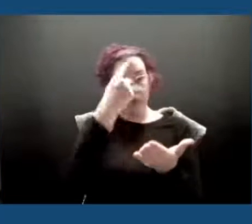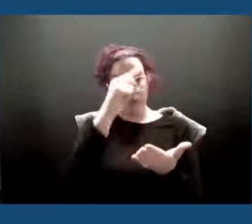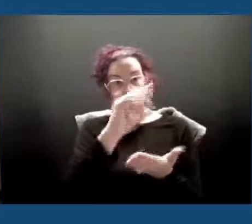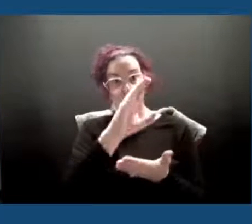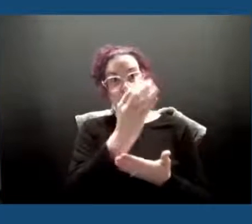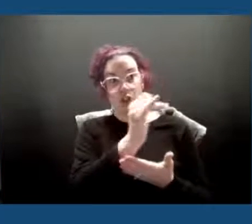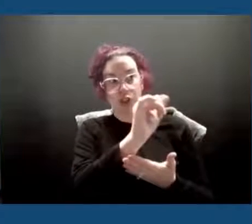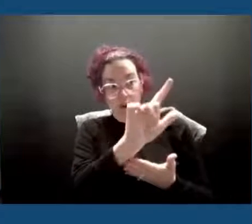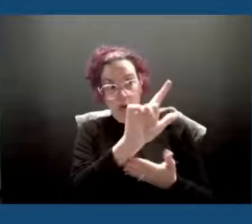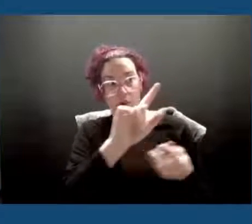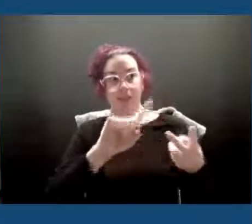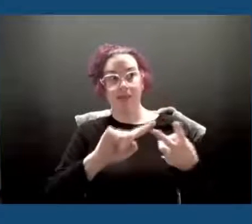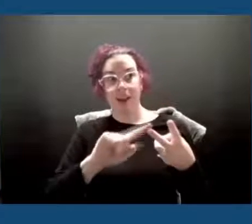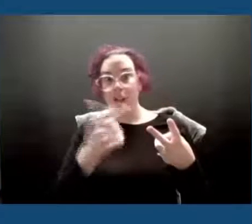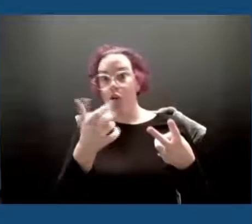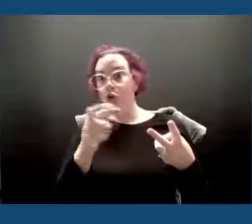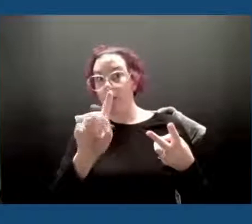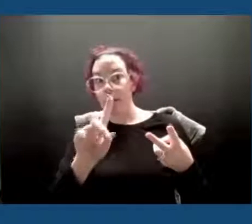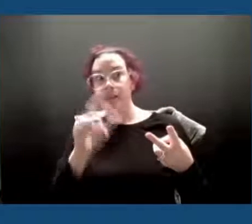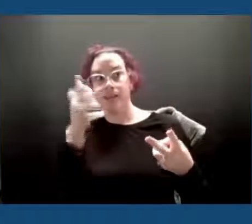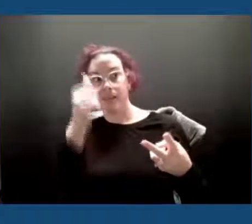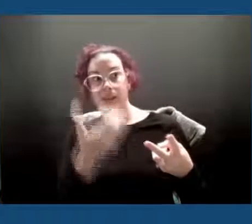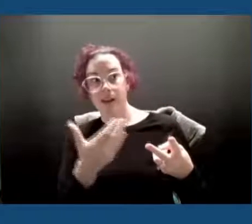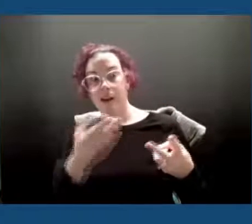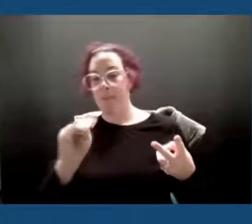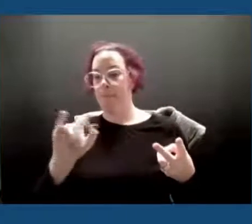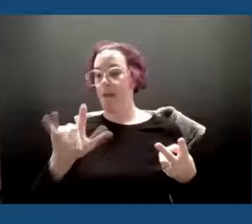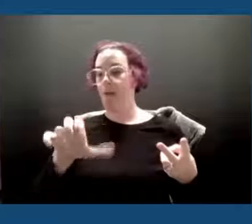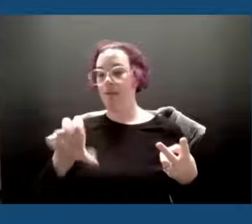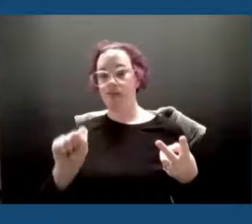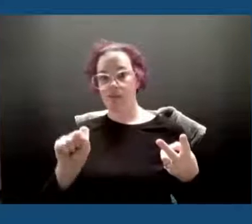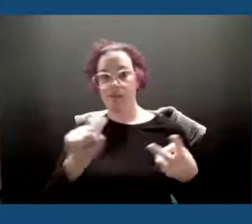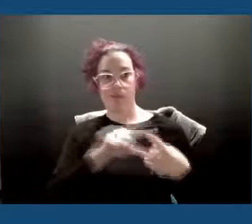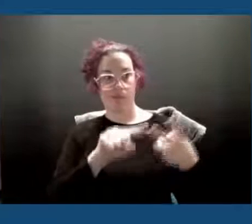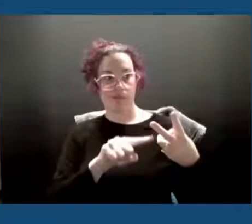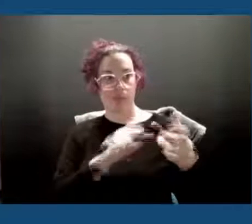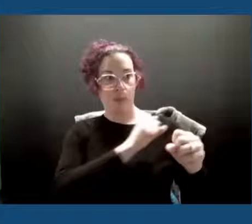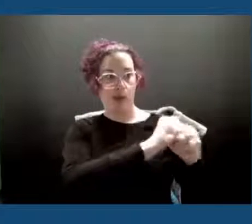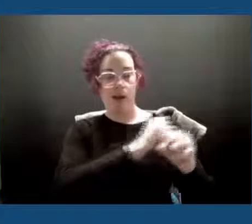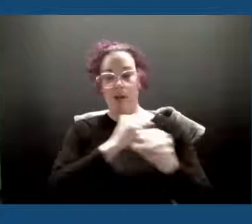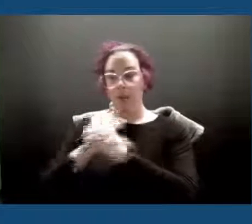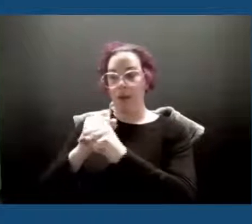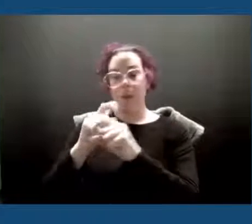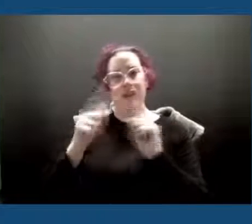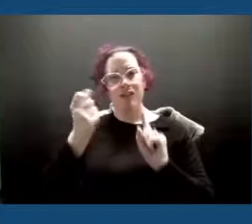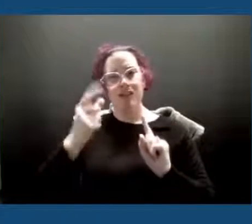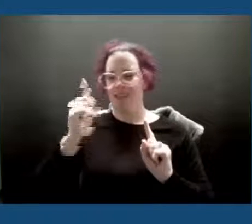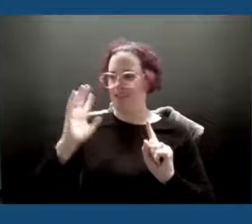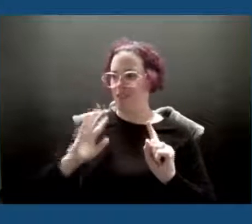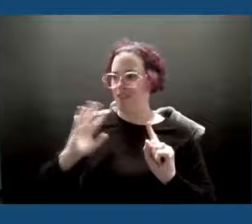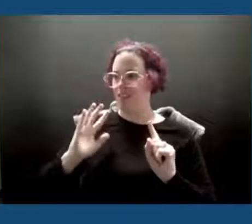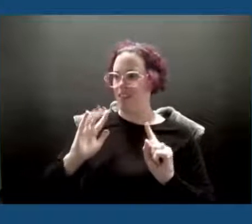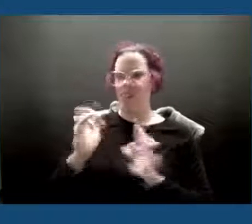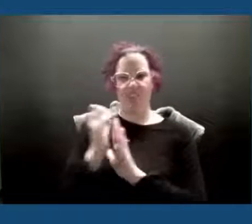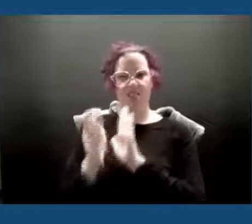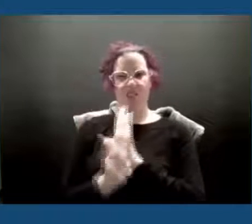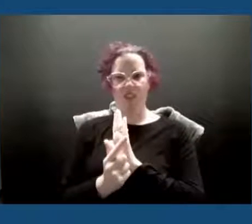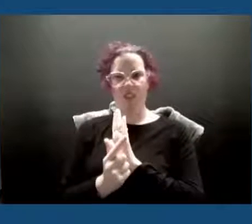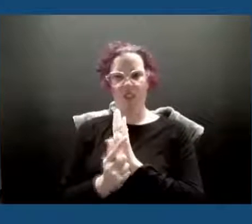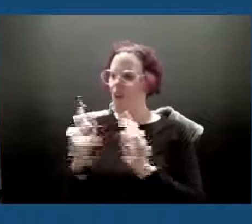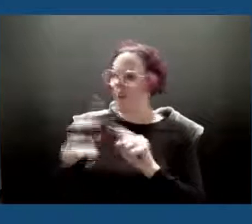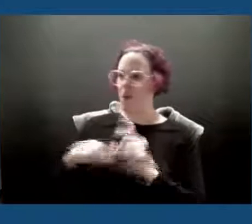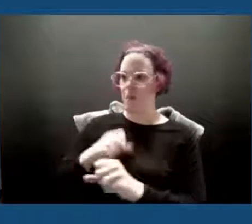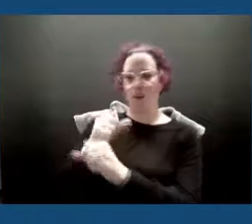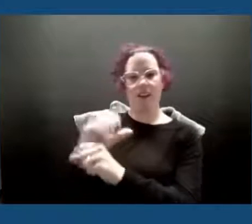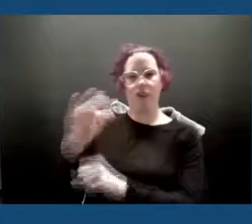grandson. But under the law that stood at the time, she couldn't protect her own daughter, Melanie. The courts